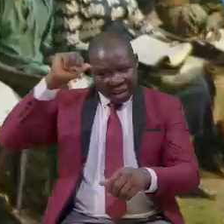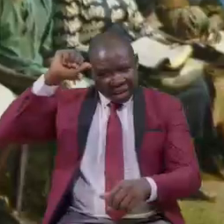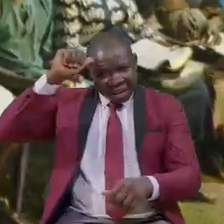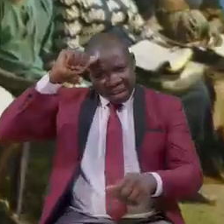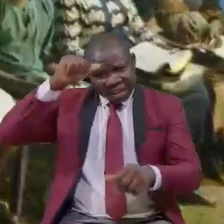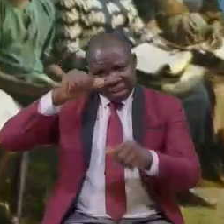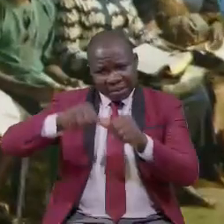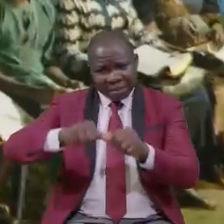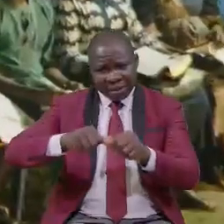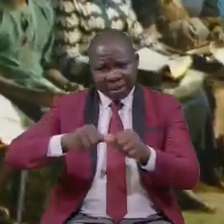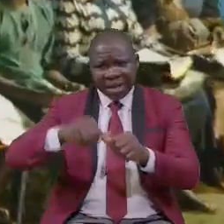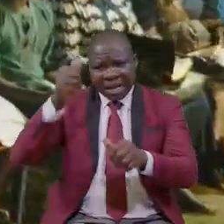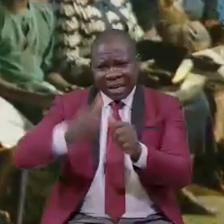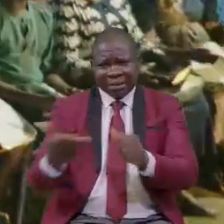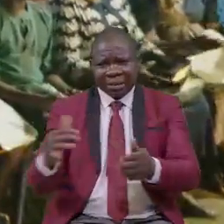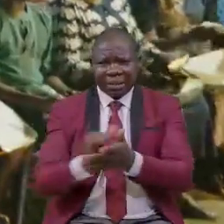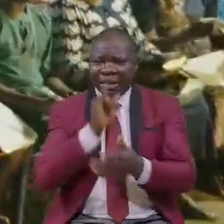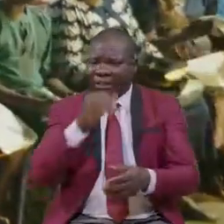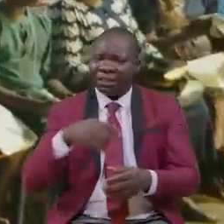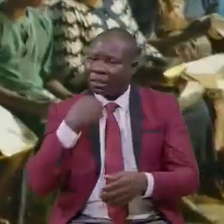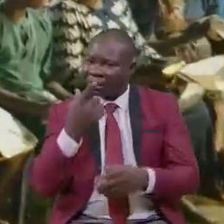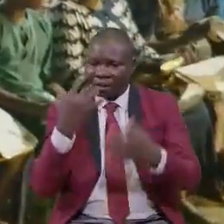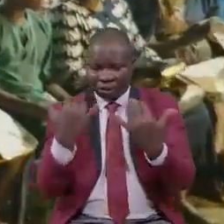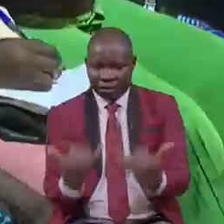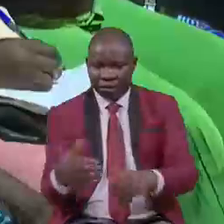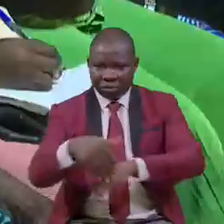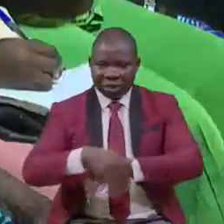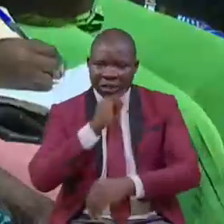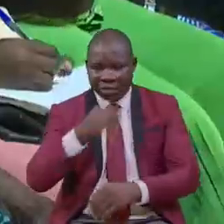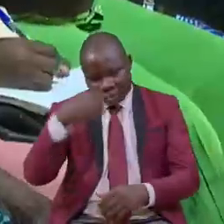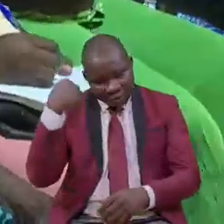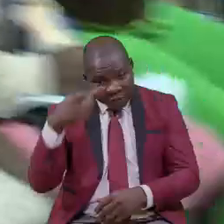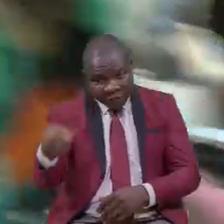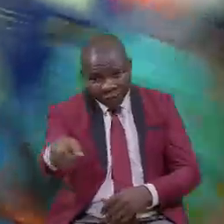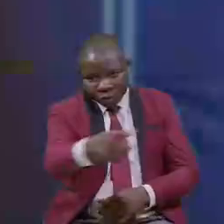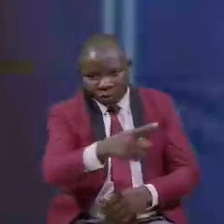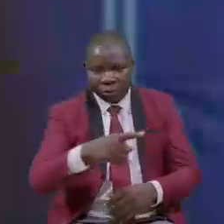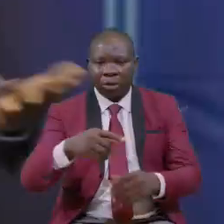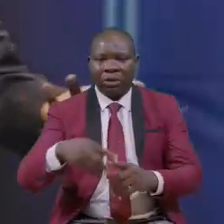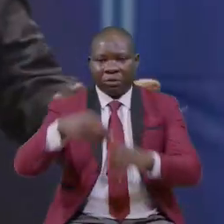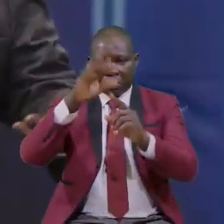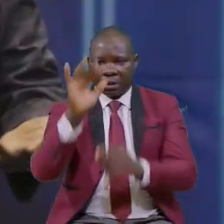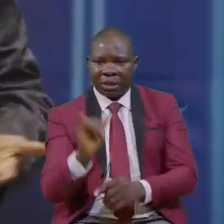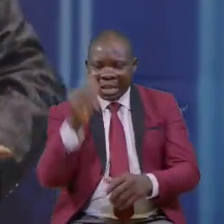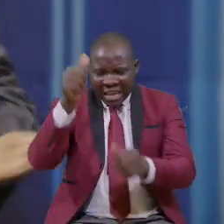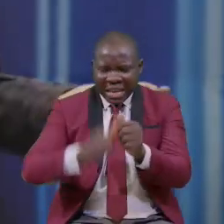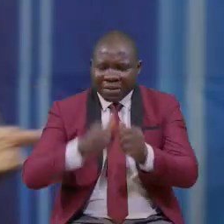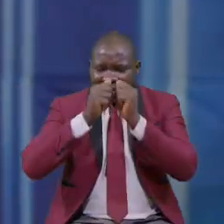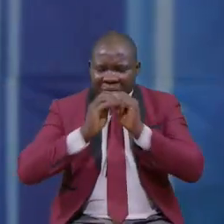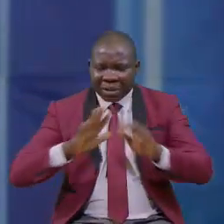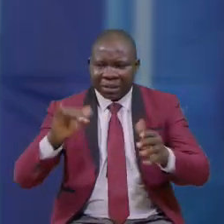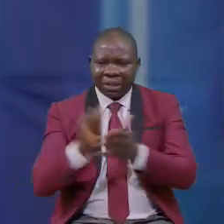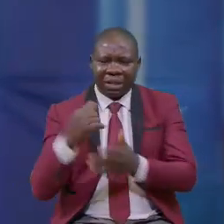everything that is said tonight is for you in particular. Remember, every blessing that we pray